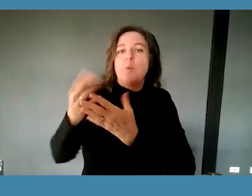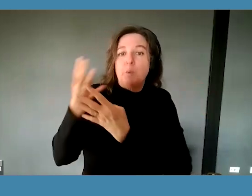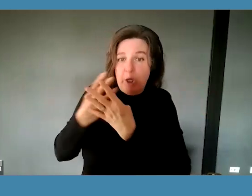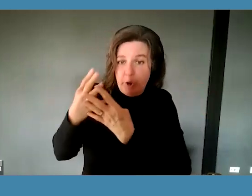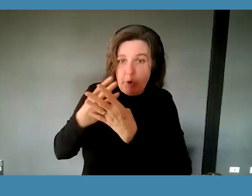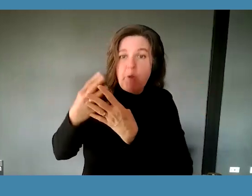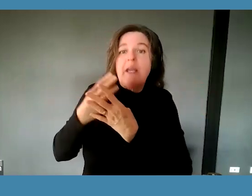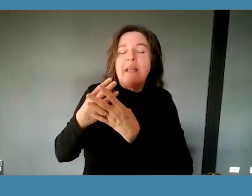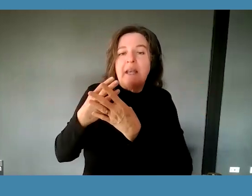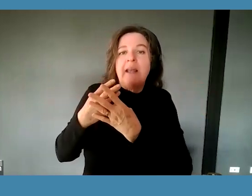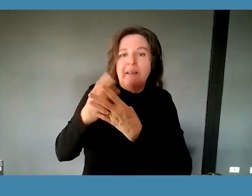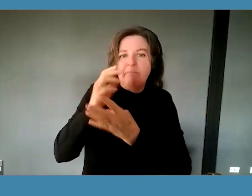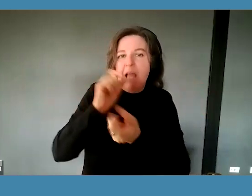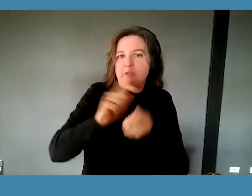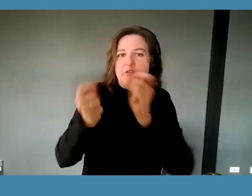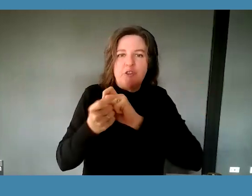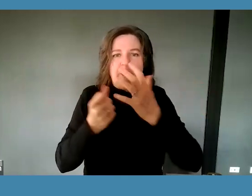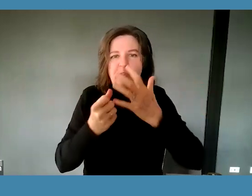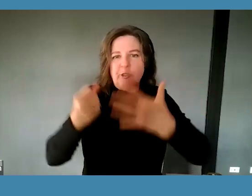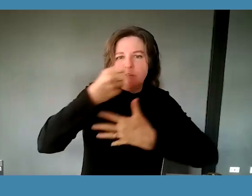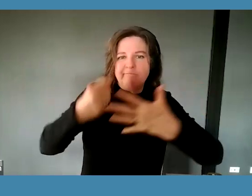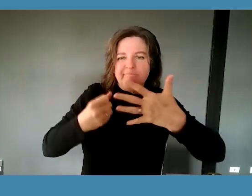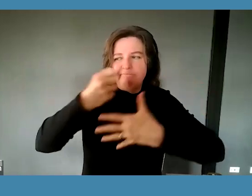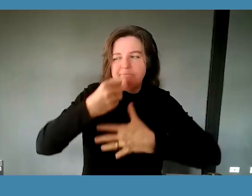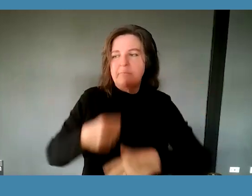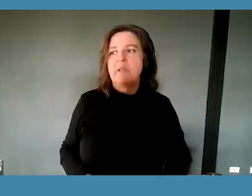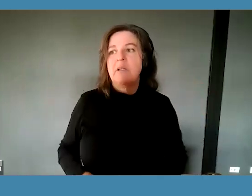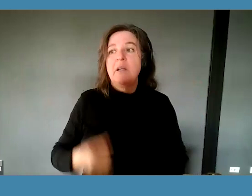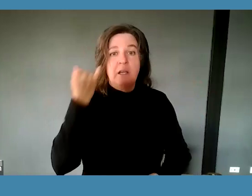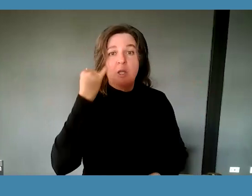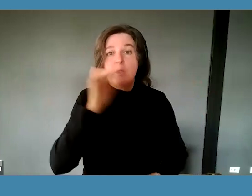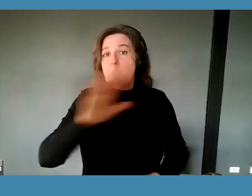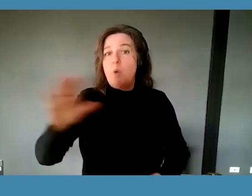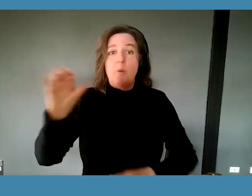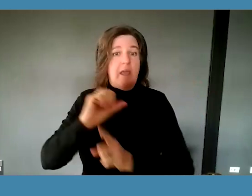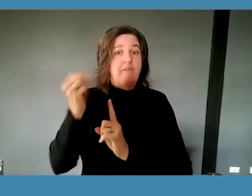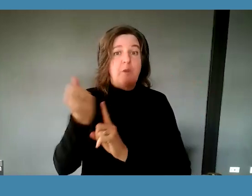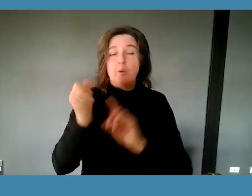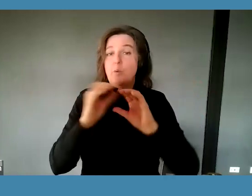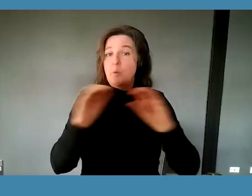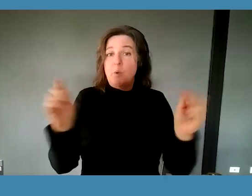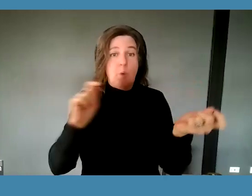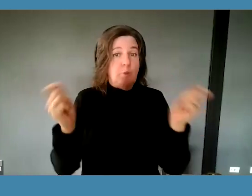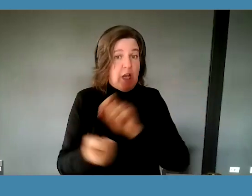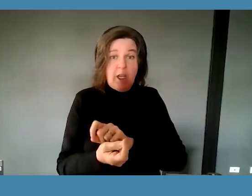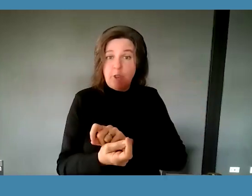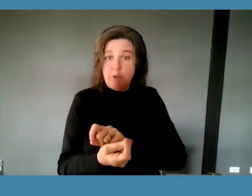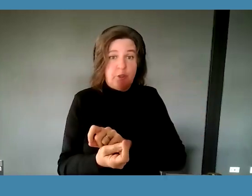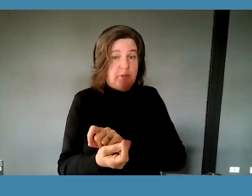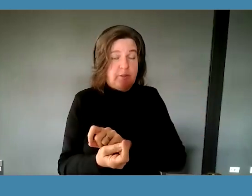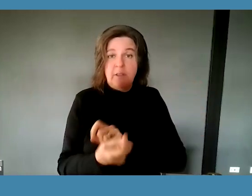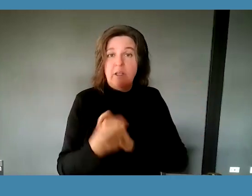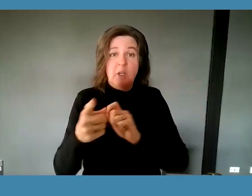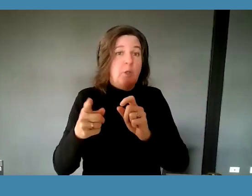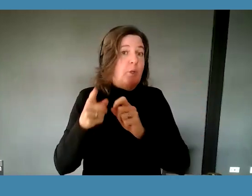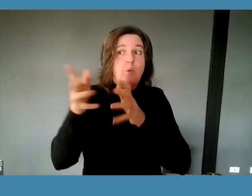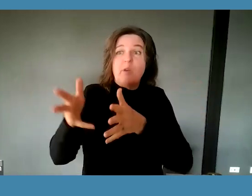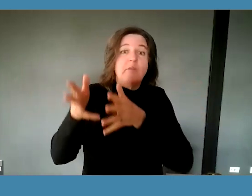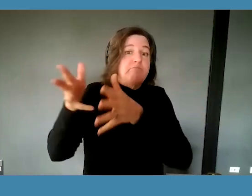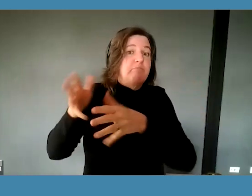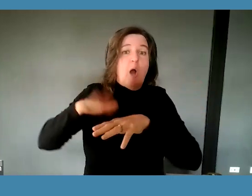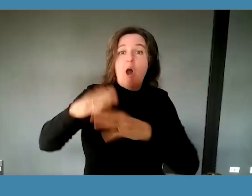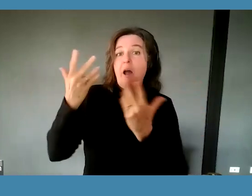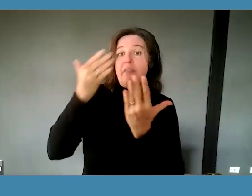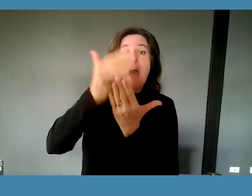rank. So if you have no changes in circumstances, you could sit on that wait list for years and years and years and years.